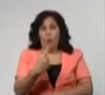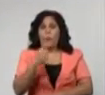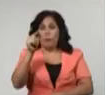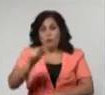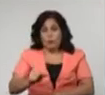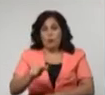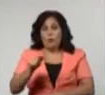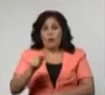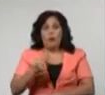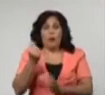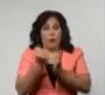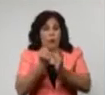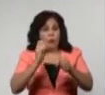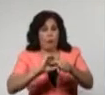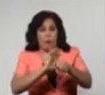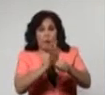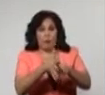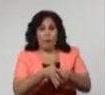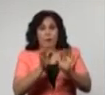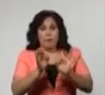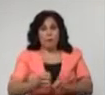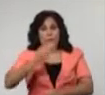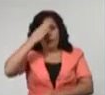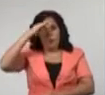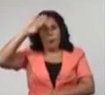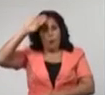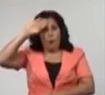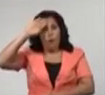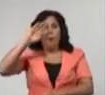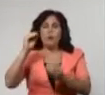This way, in our country, a total of